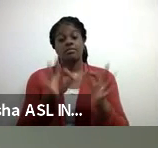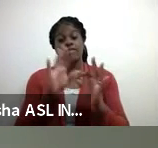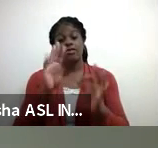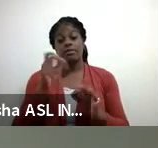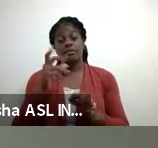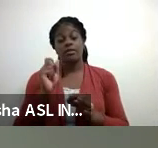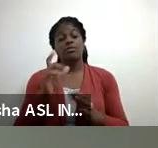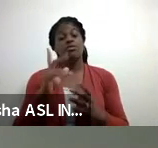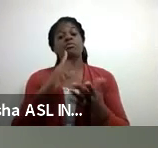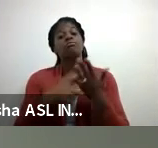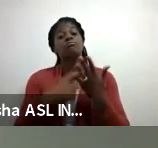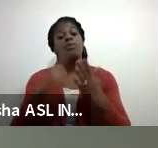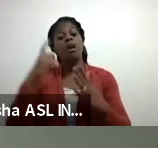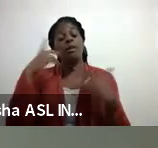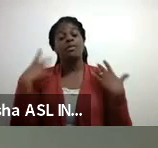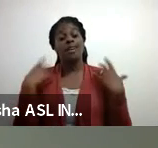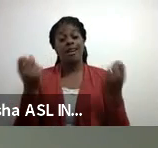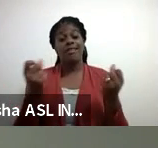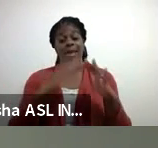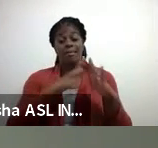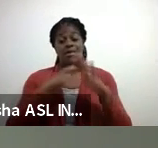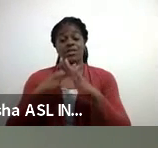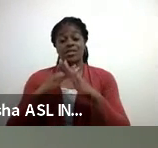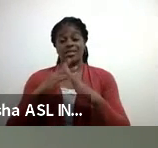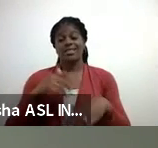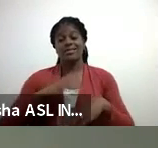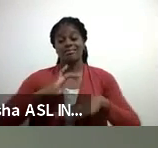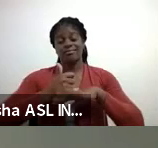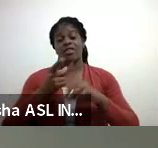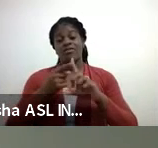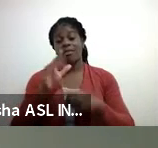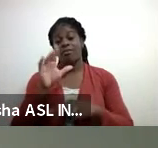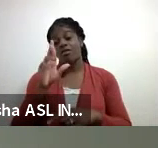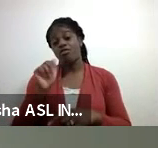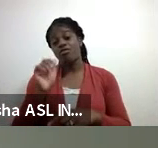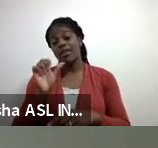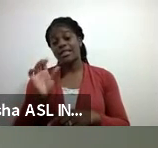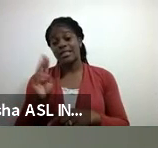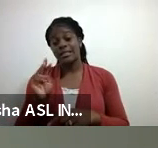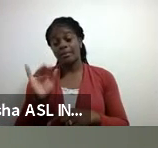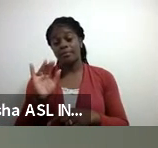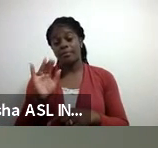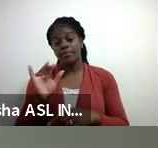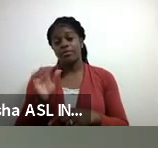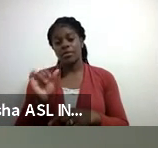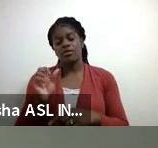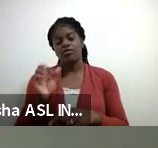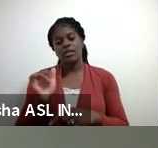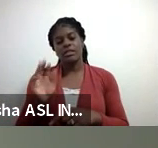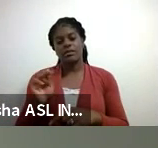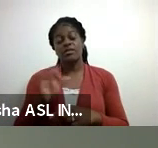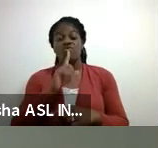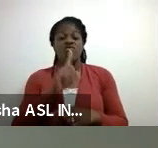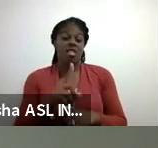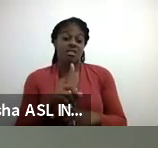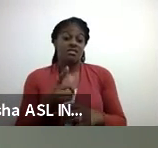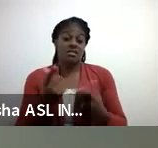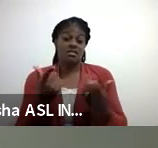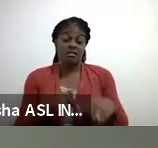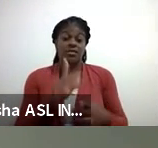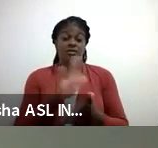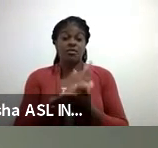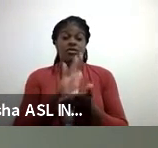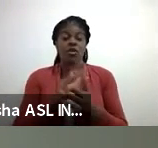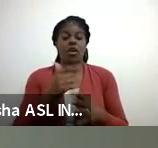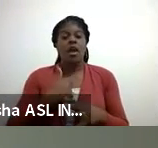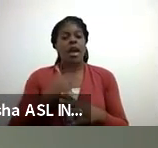about mental health and the barriers created by racism, because simply, it's a reality in our schools. As a school psychologist, I often observe firsthand